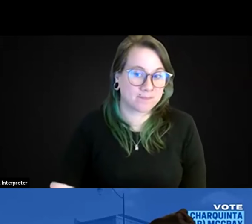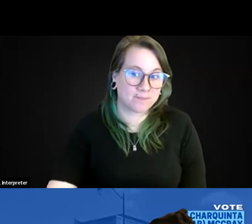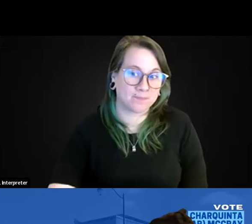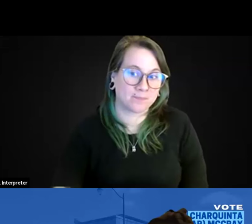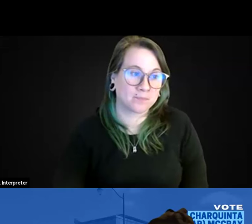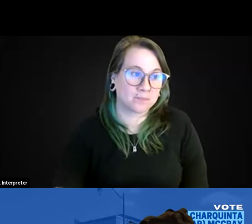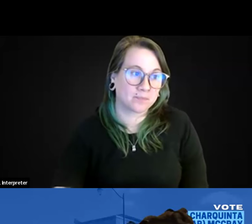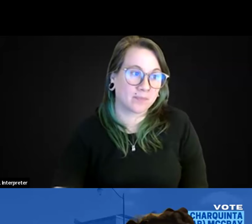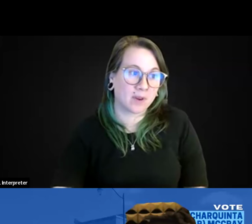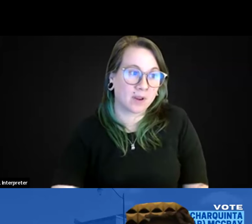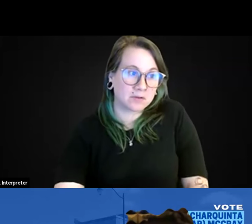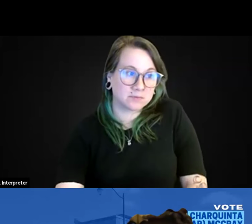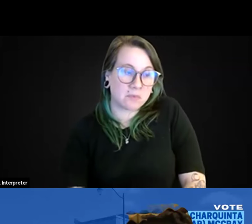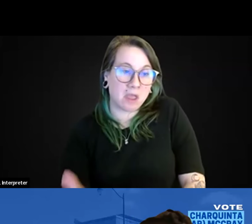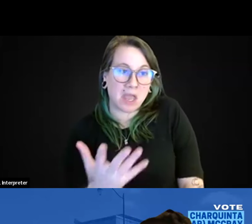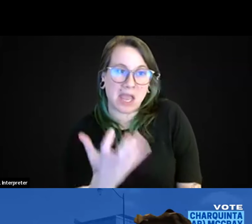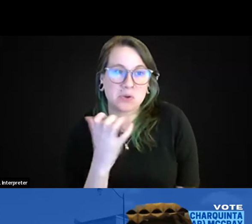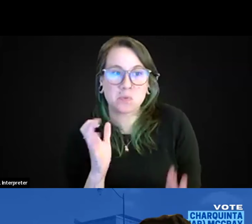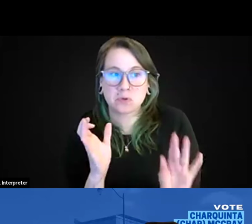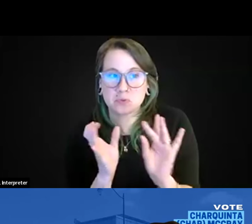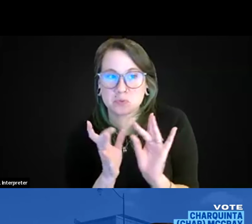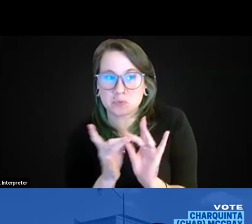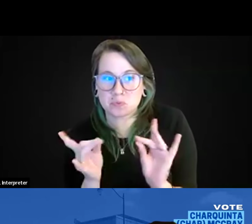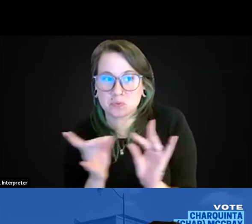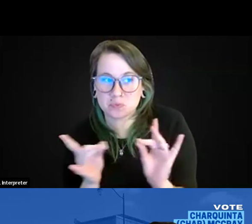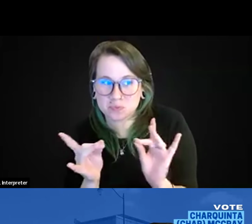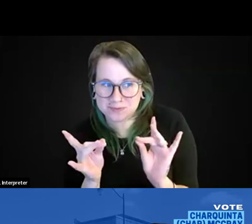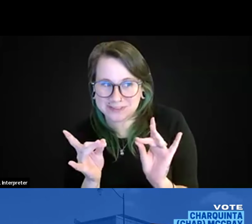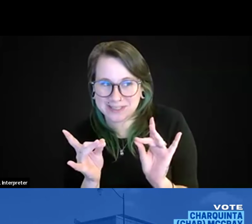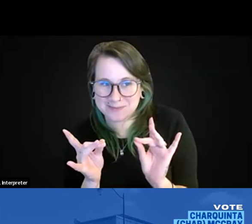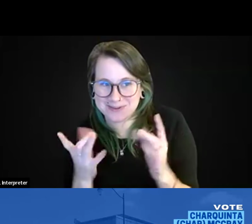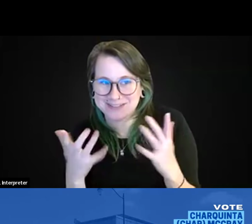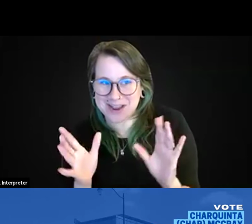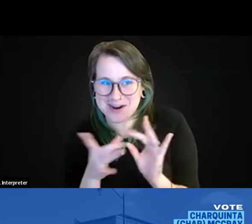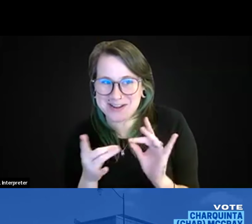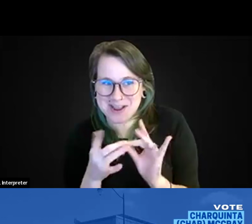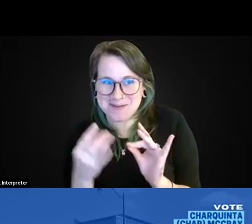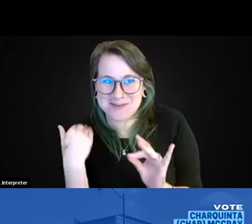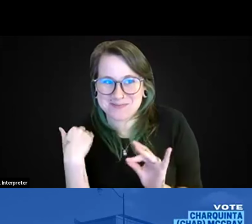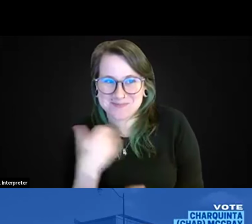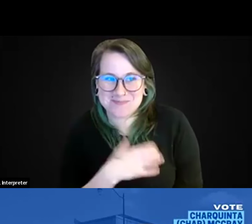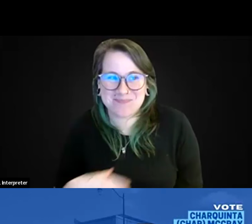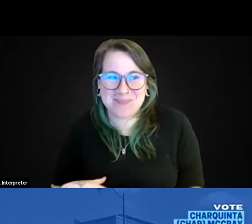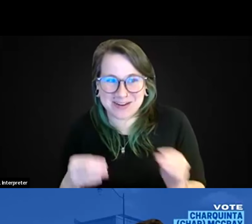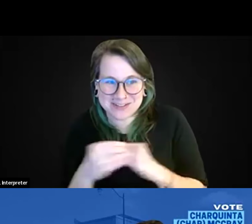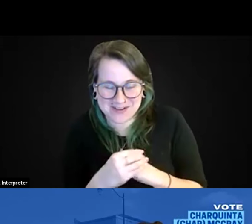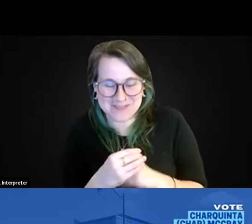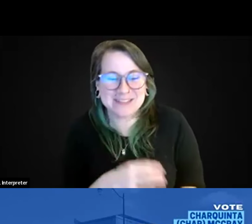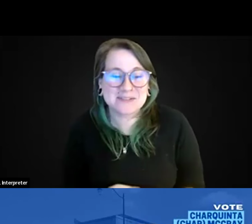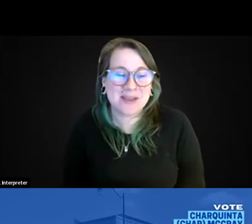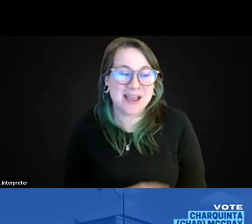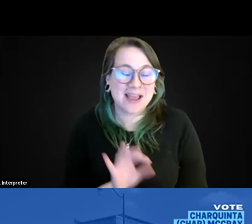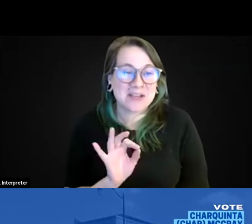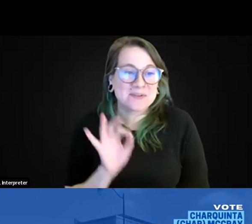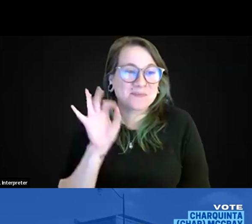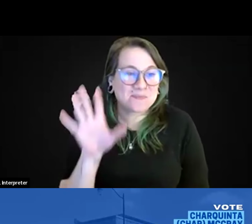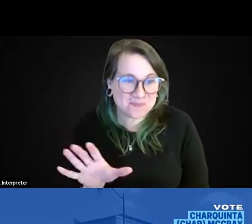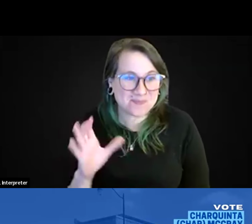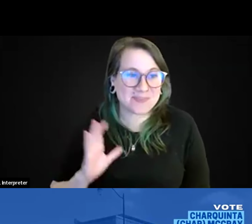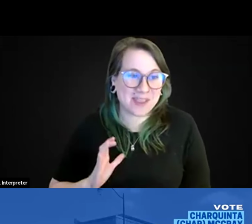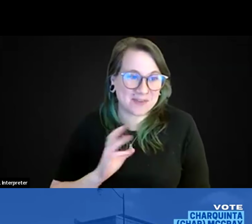I just want to make one more comment Sure. because I made it to the mayor's No, go office, ahead, but please. to the council member's office